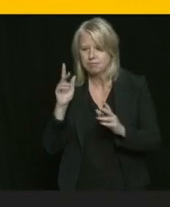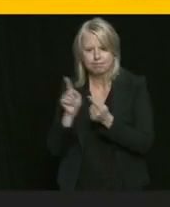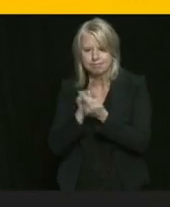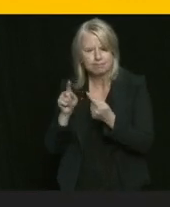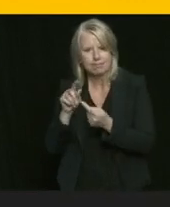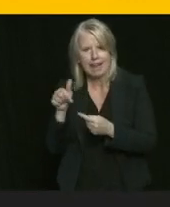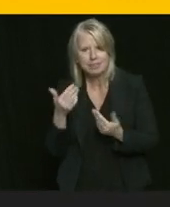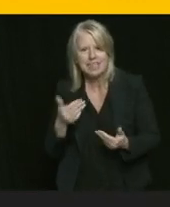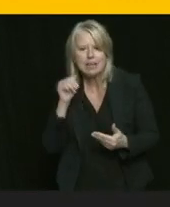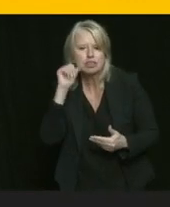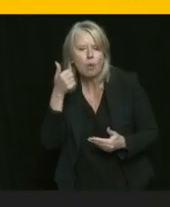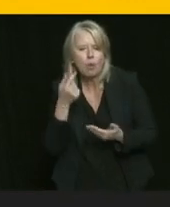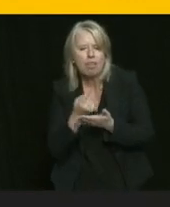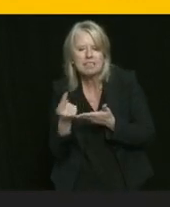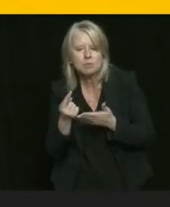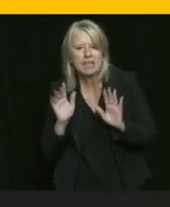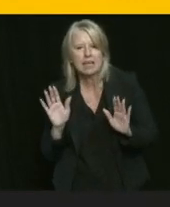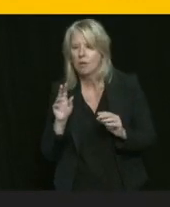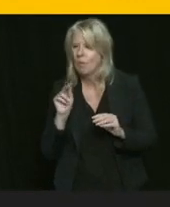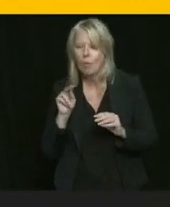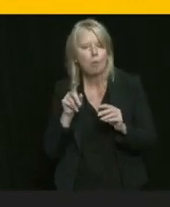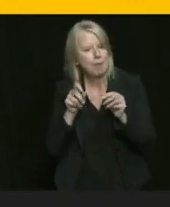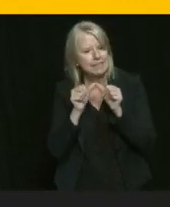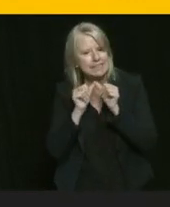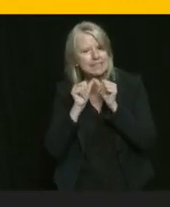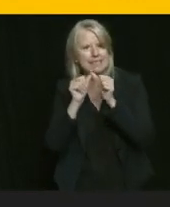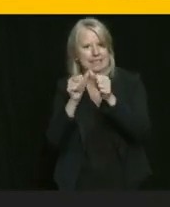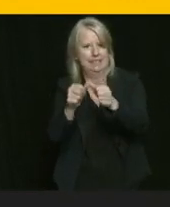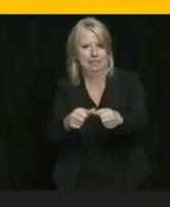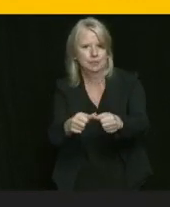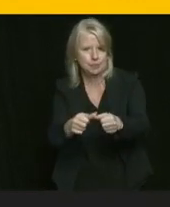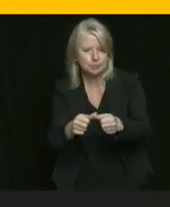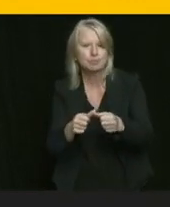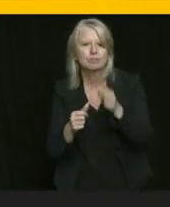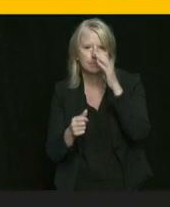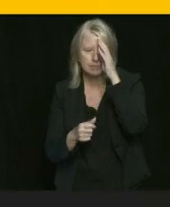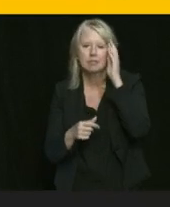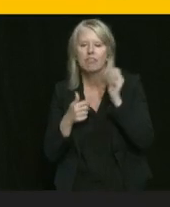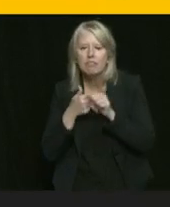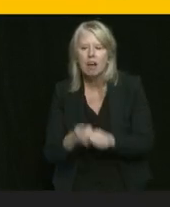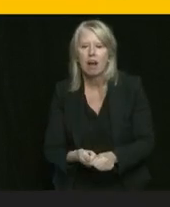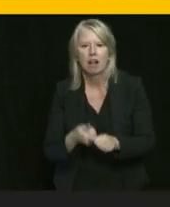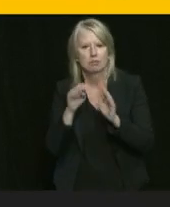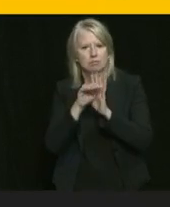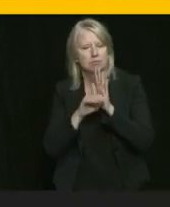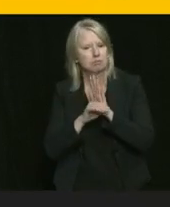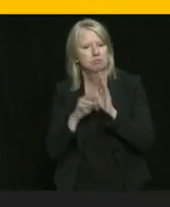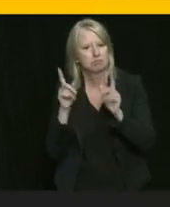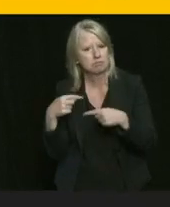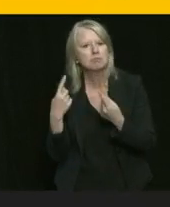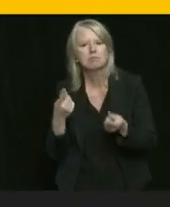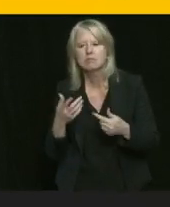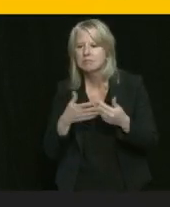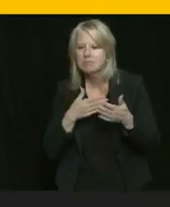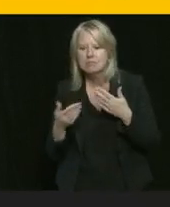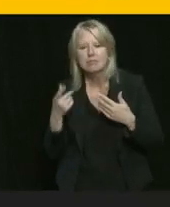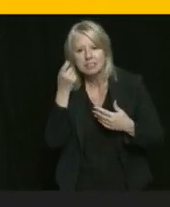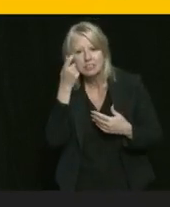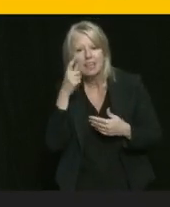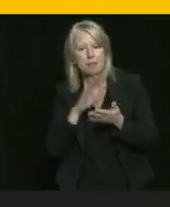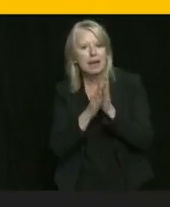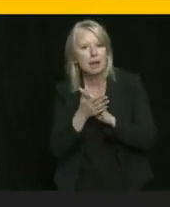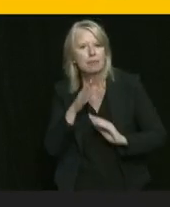today and tomorrow and this week. We have to continue to engage in these behaviors, even as it becomes frustrating. Now, we